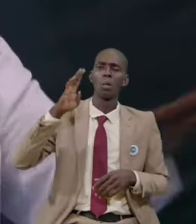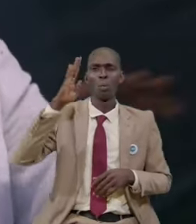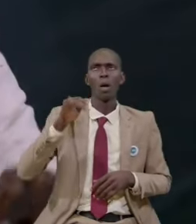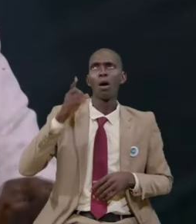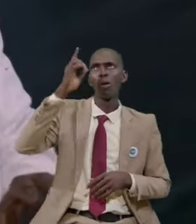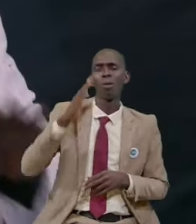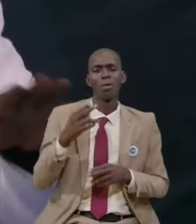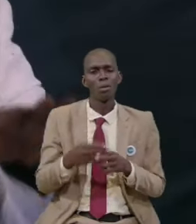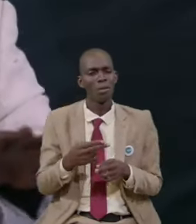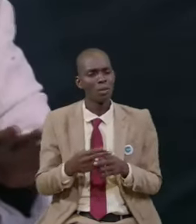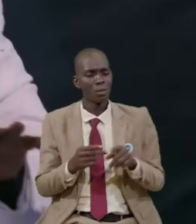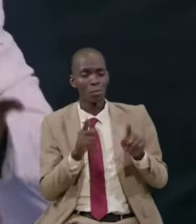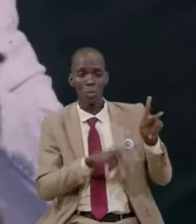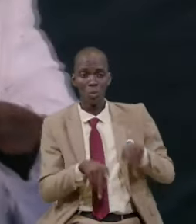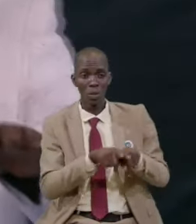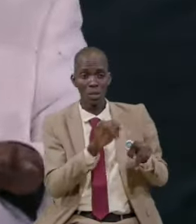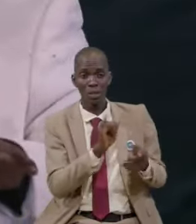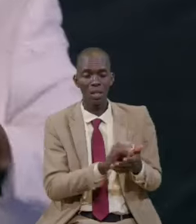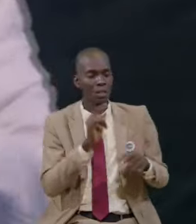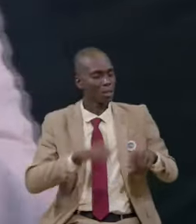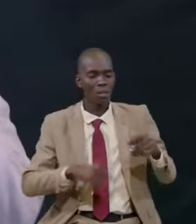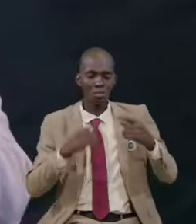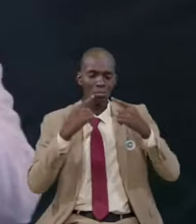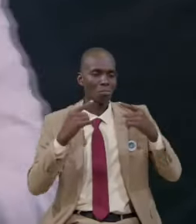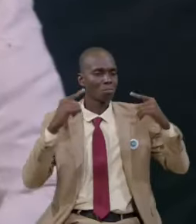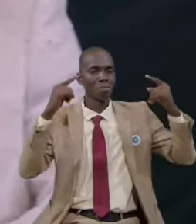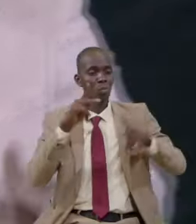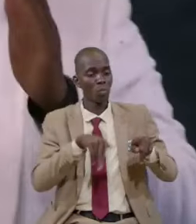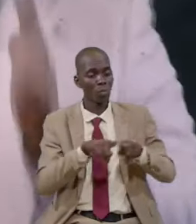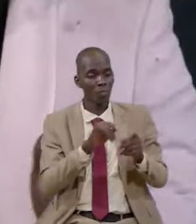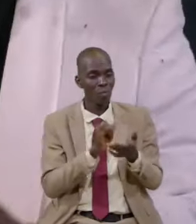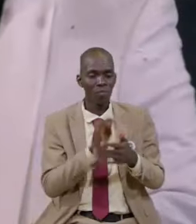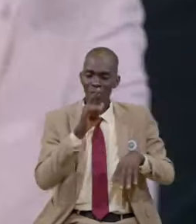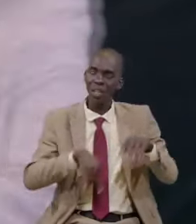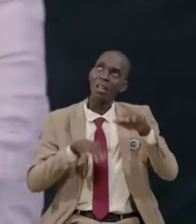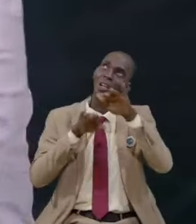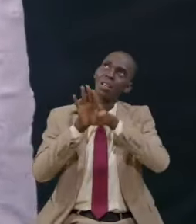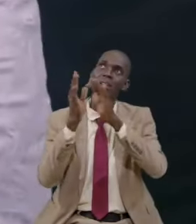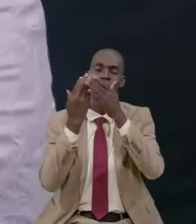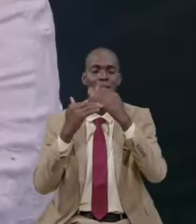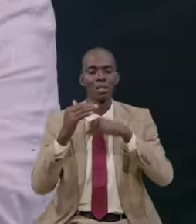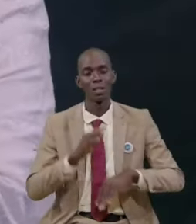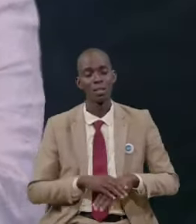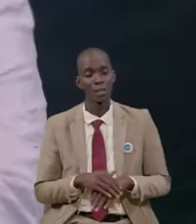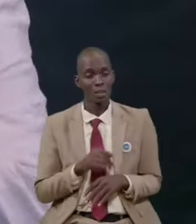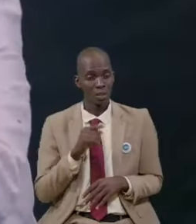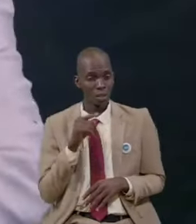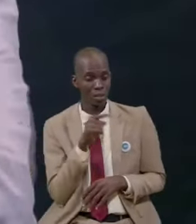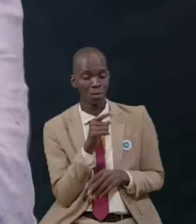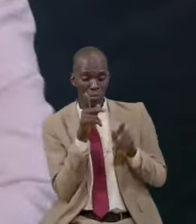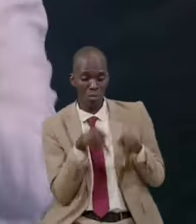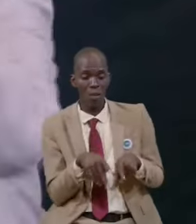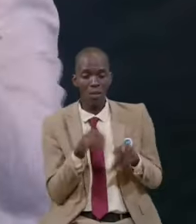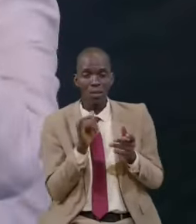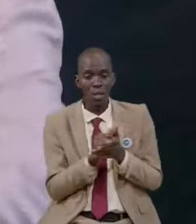kingdom. They don't enter into the kingdom. He that covereth his sins, covereth,